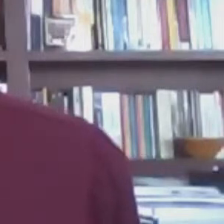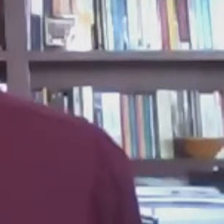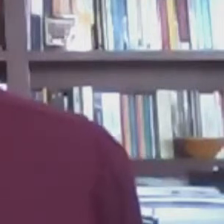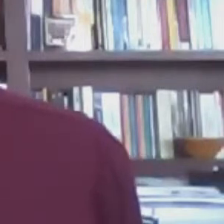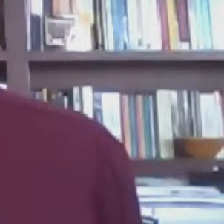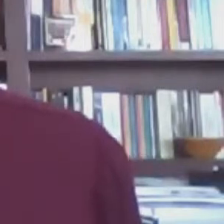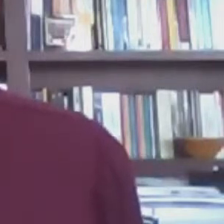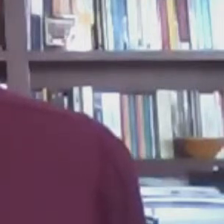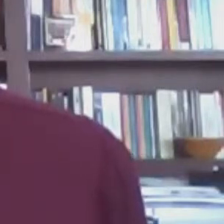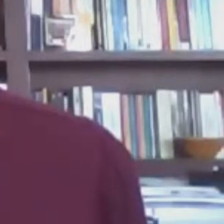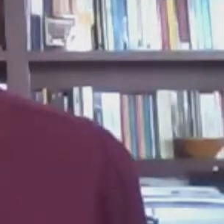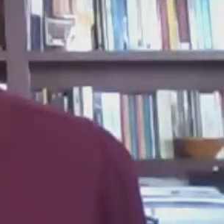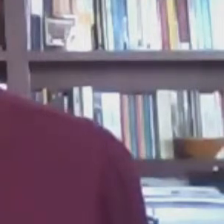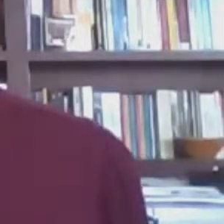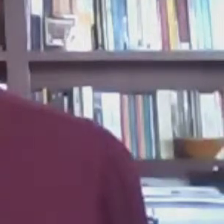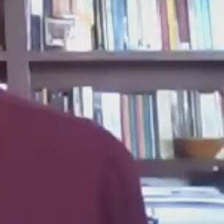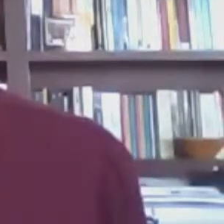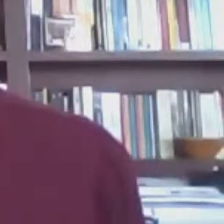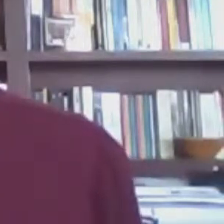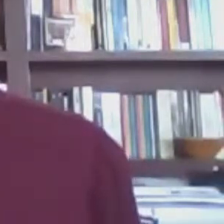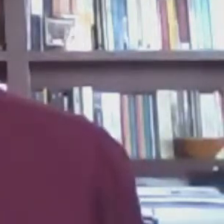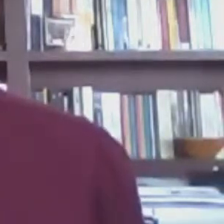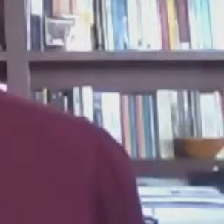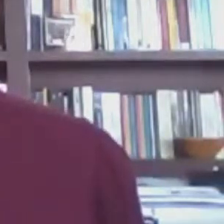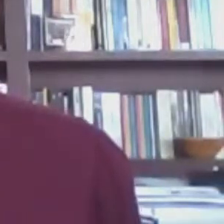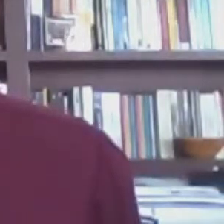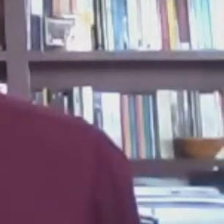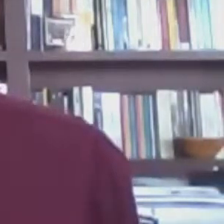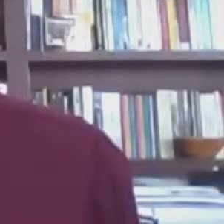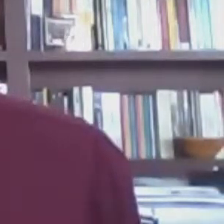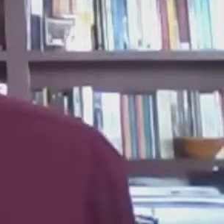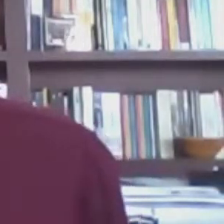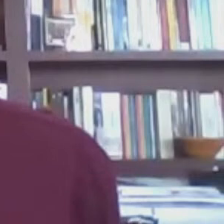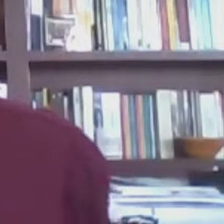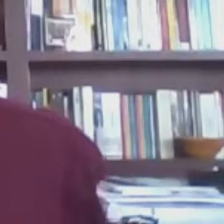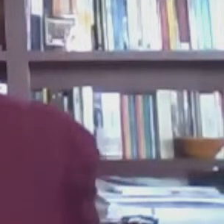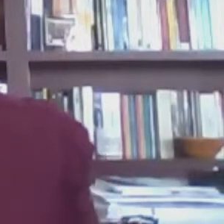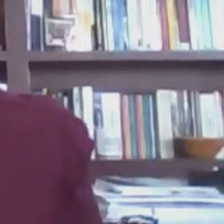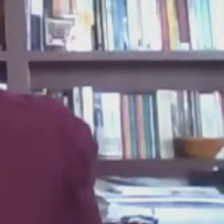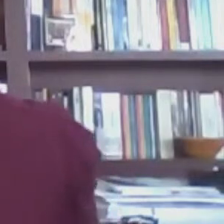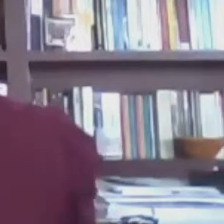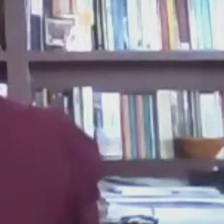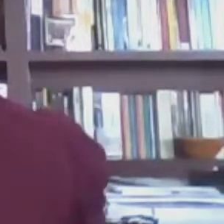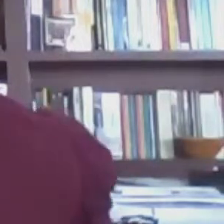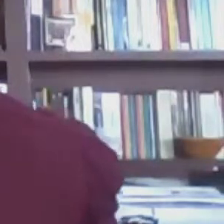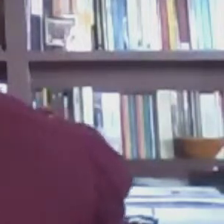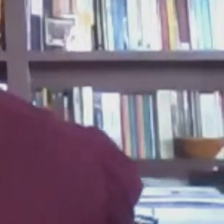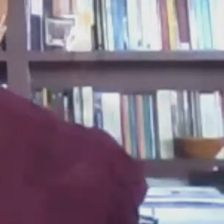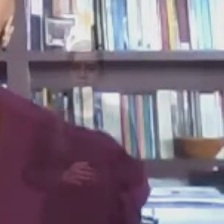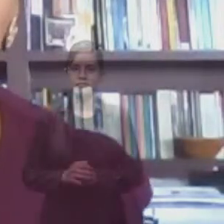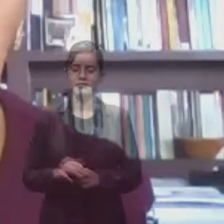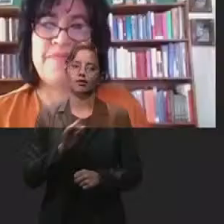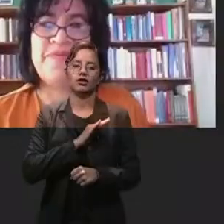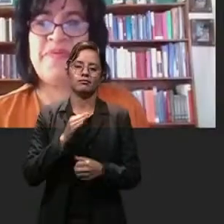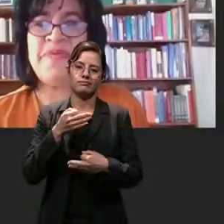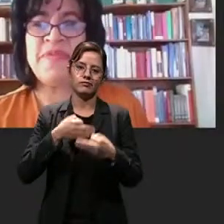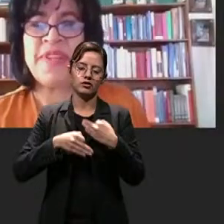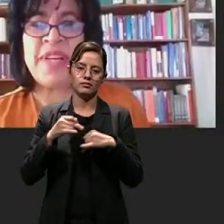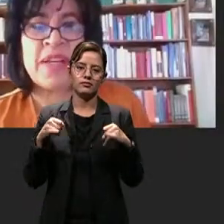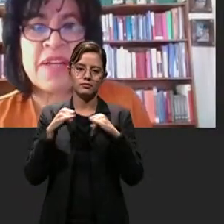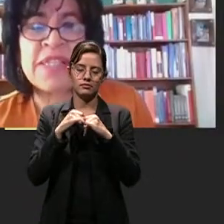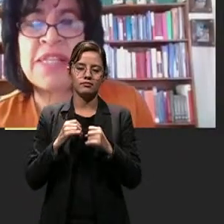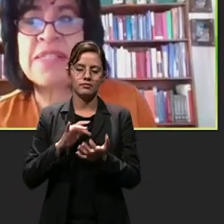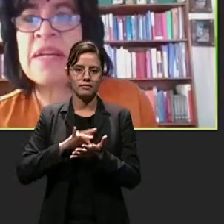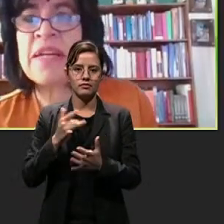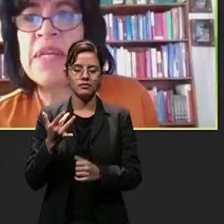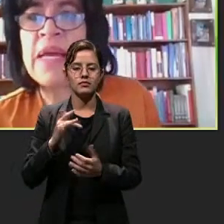which we have to work with and to be aware of and address from the legislative part, but also from